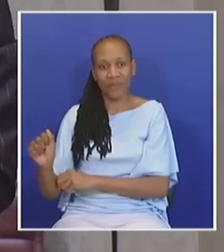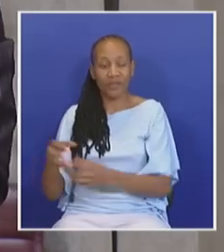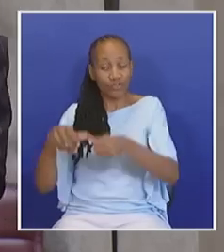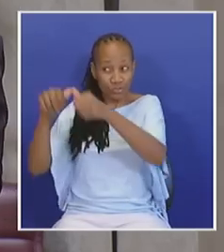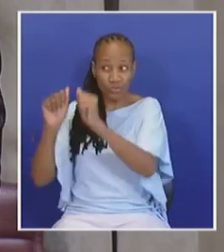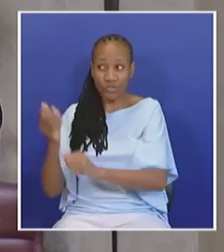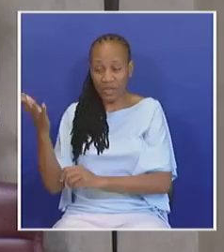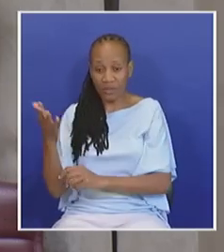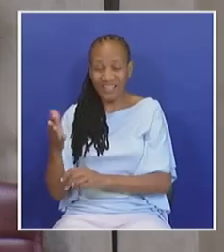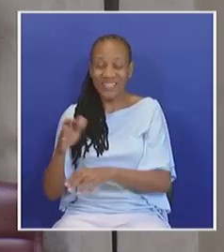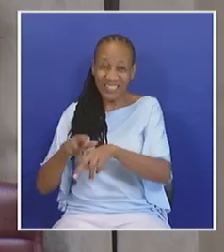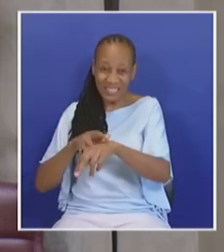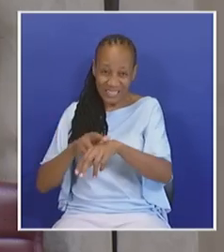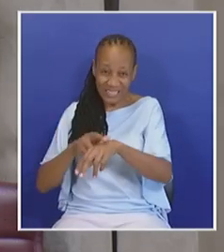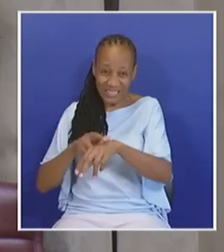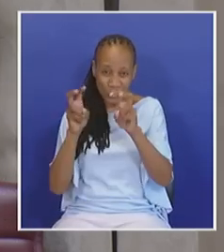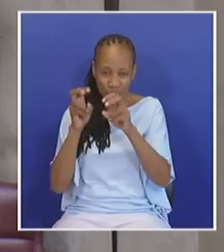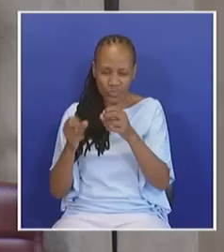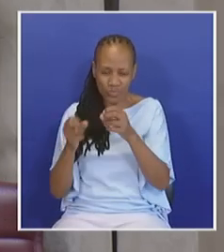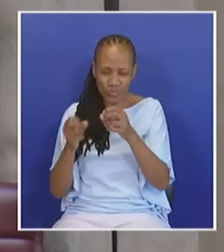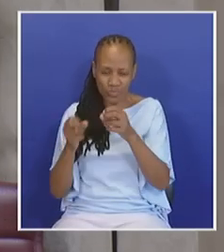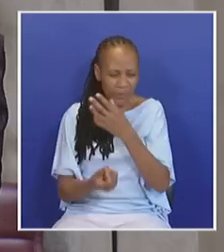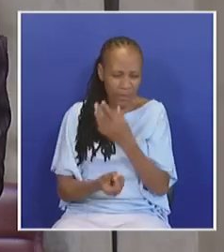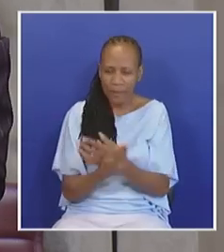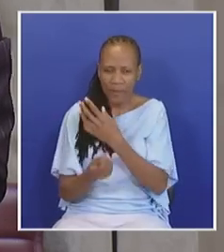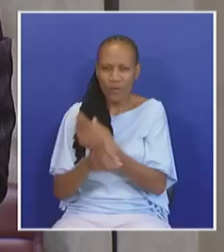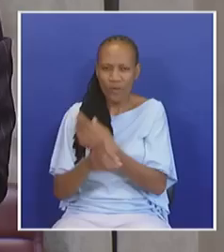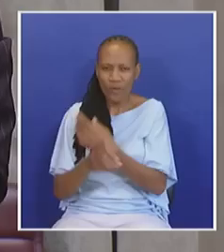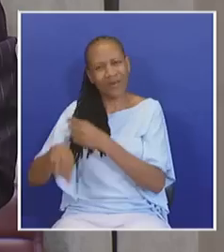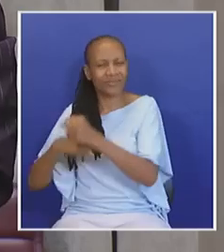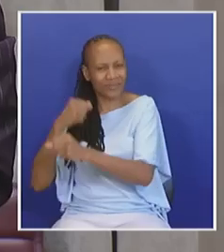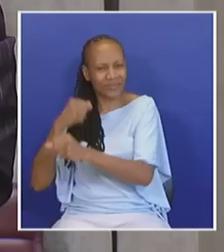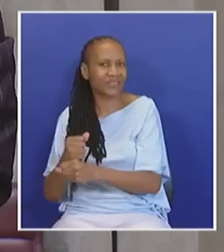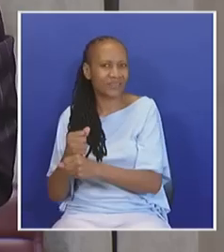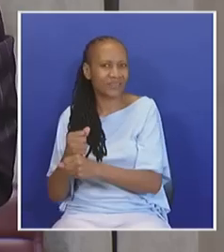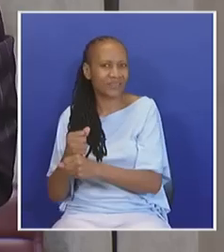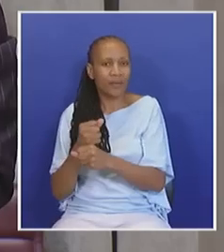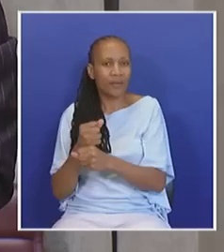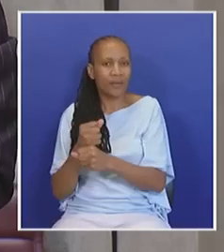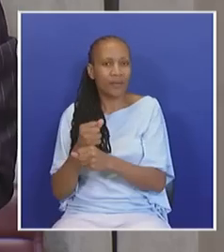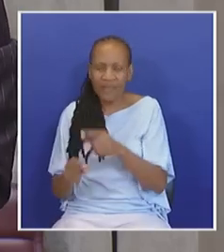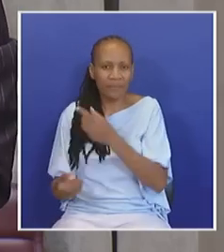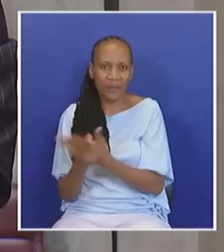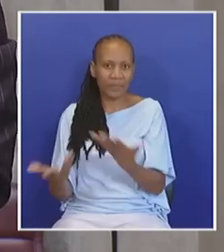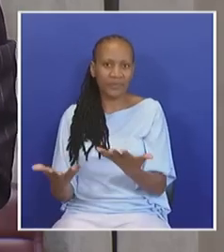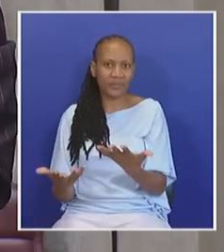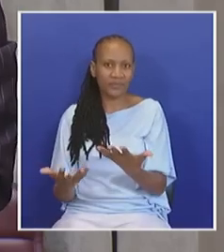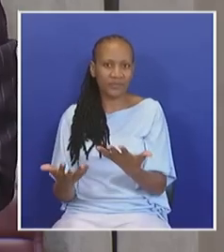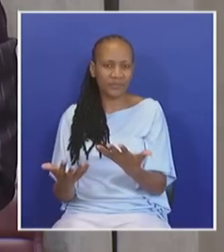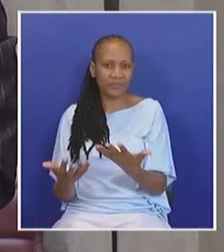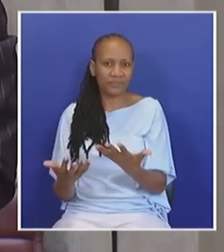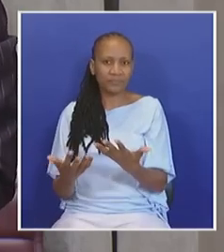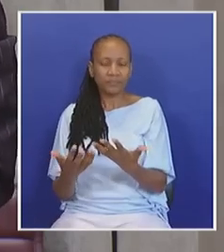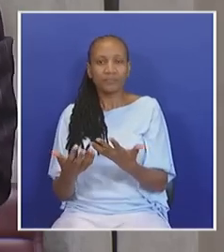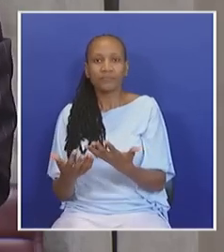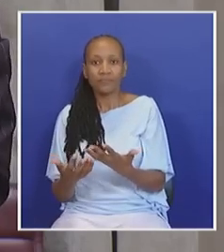our republic. For 4 centuries, discrimination based on race, class, and gender has been at the heart of the